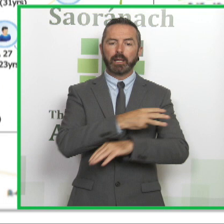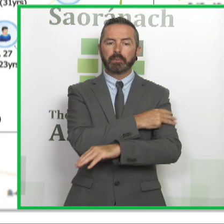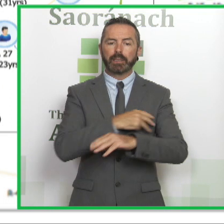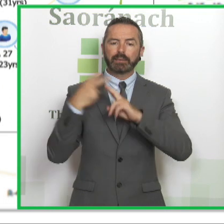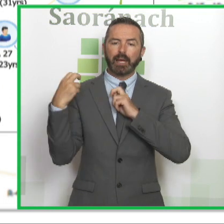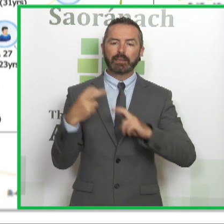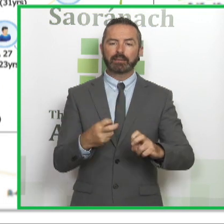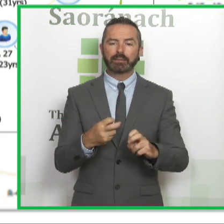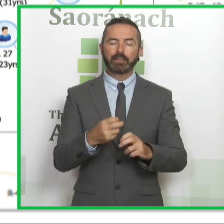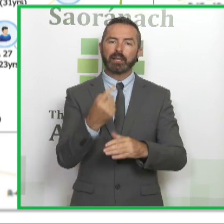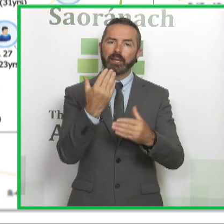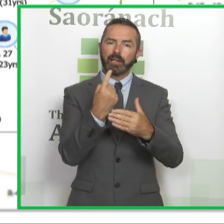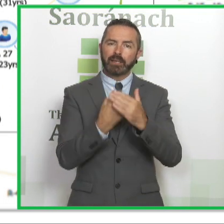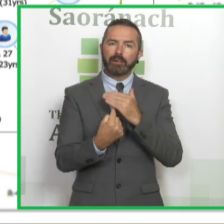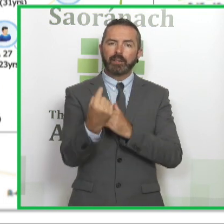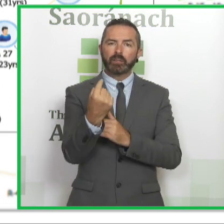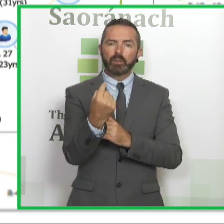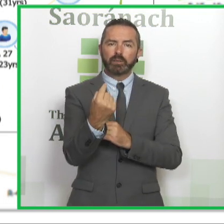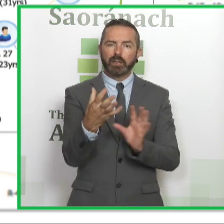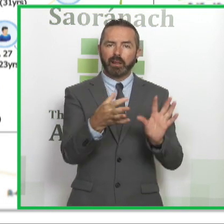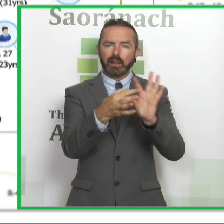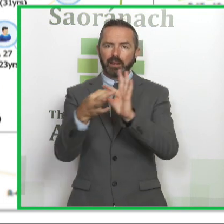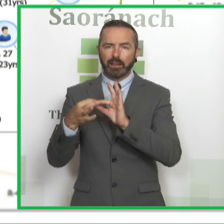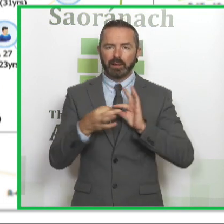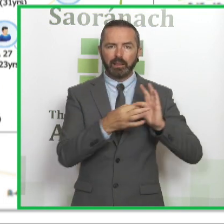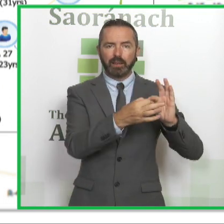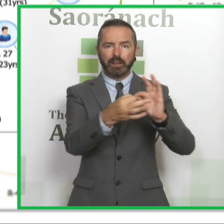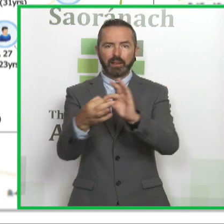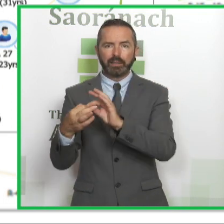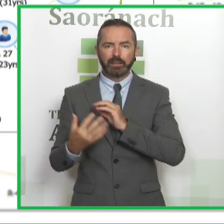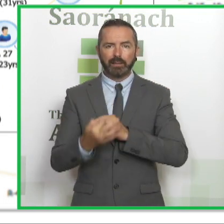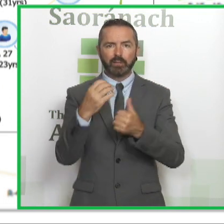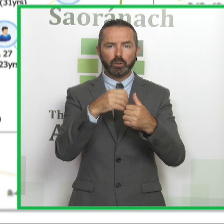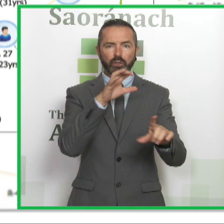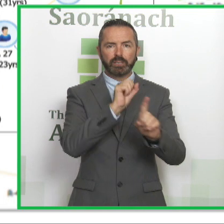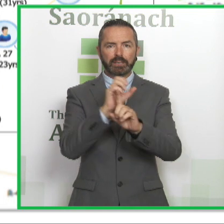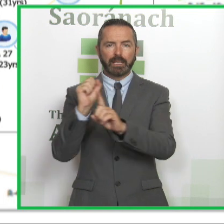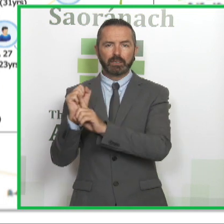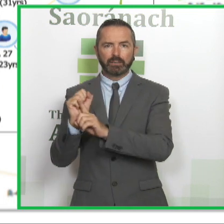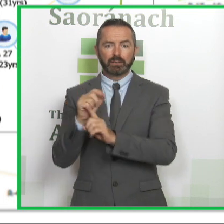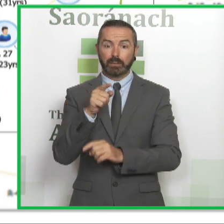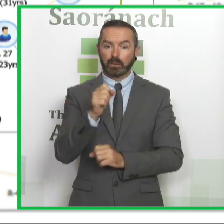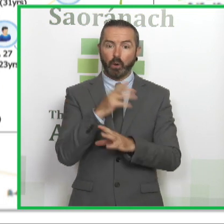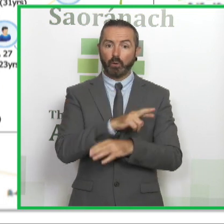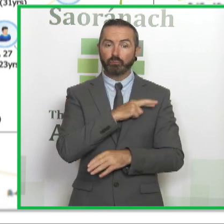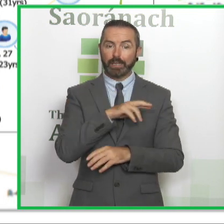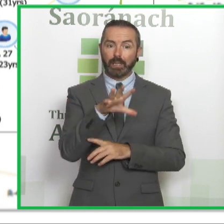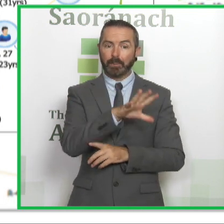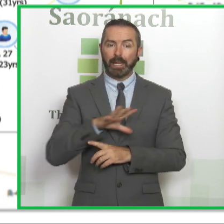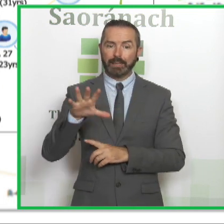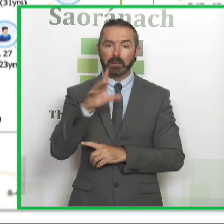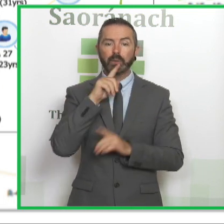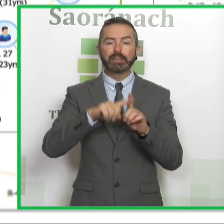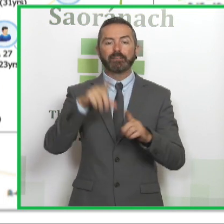Individuals are linked together, detected for crime, where there are intelligence links or detections. These are all real places with different names